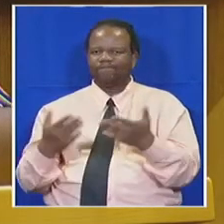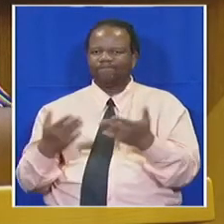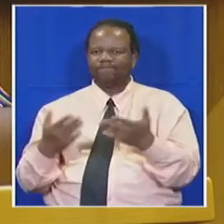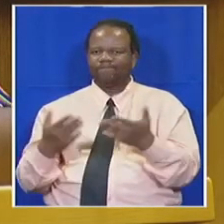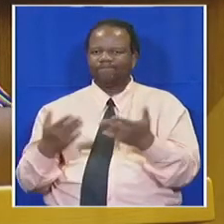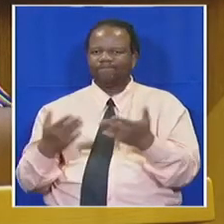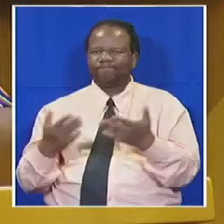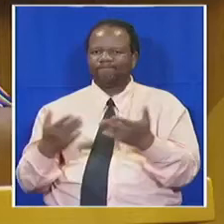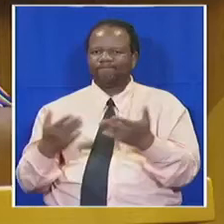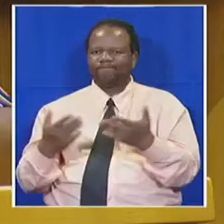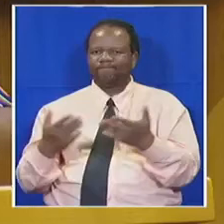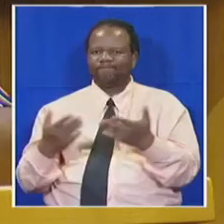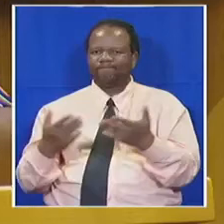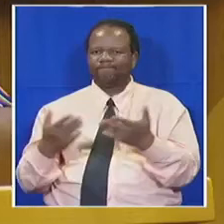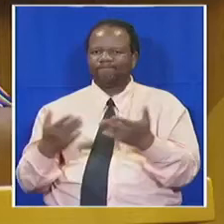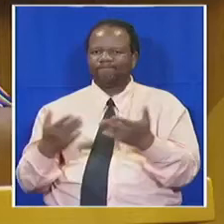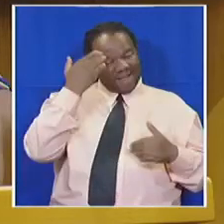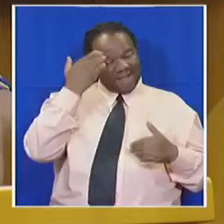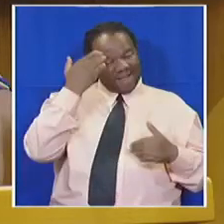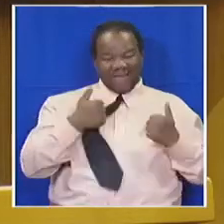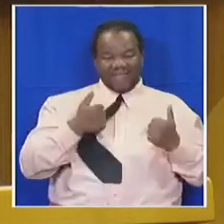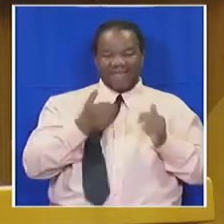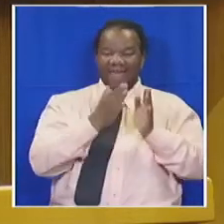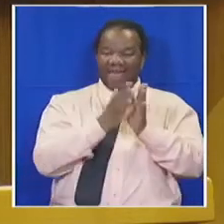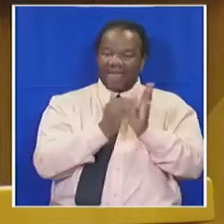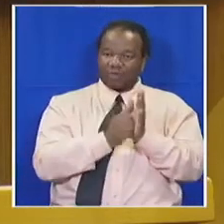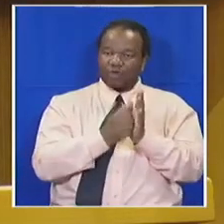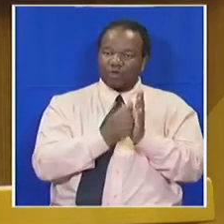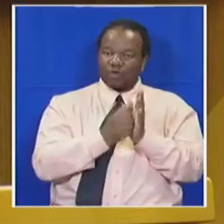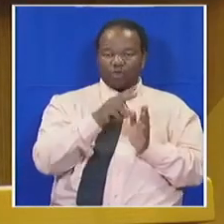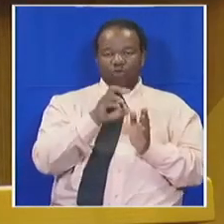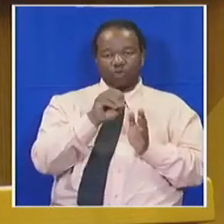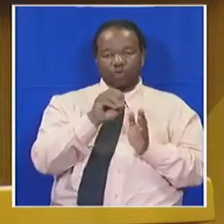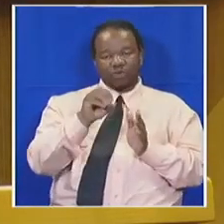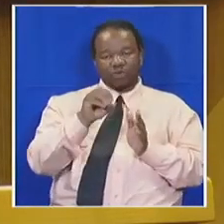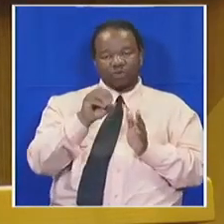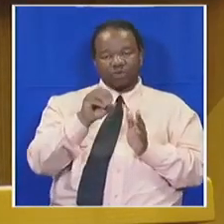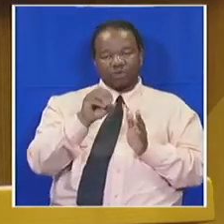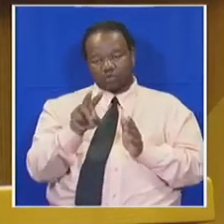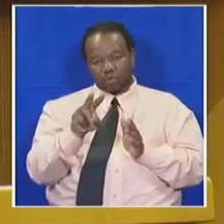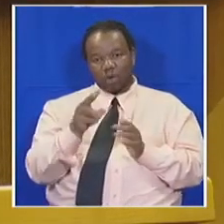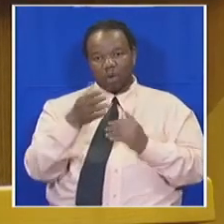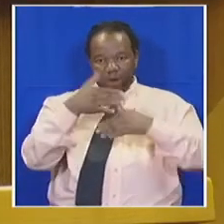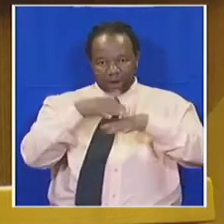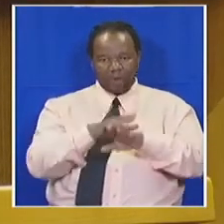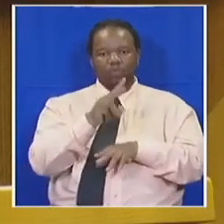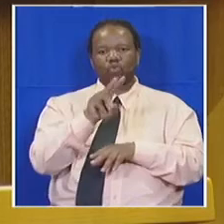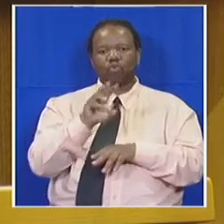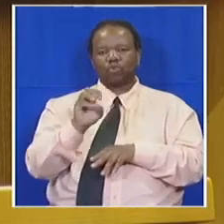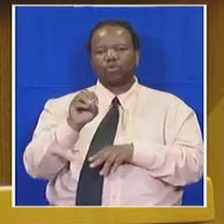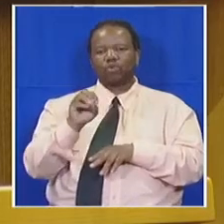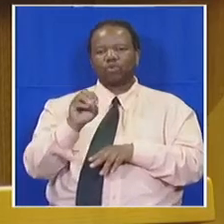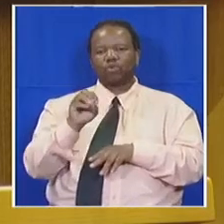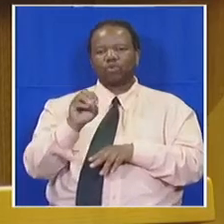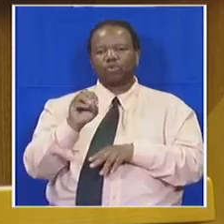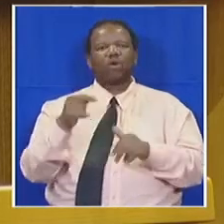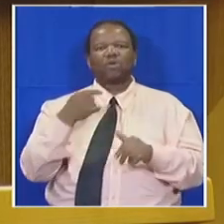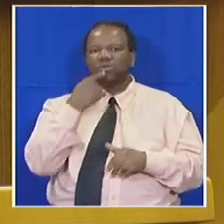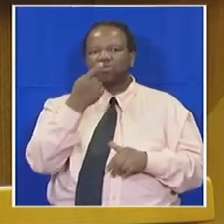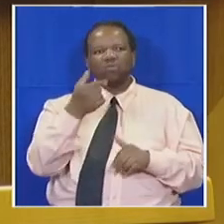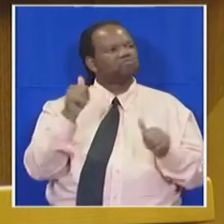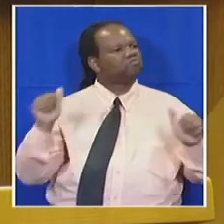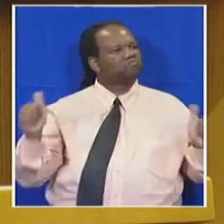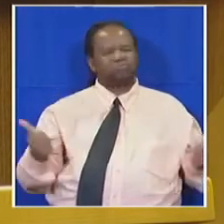Care Act of 2002 was implemented in 2004, it was hailed as one of the most progressive